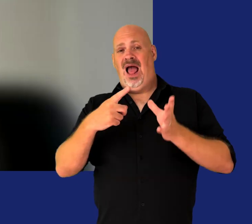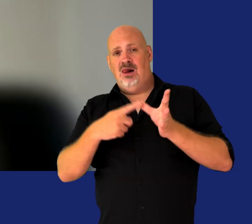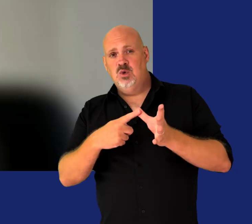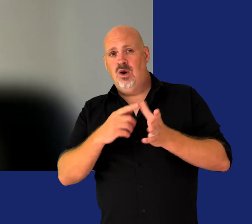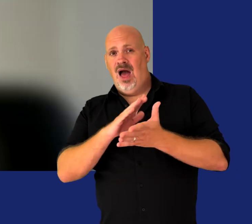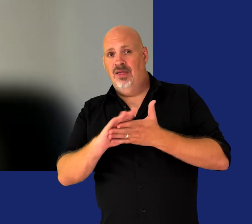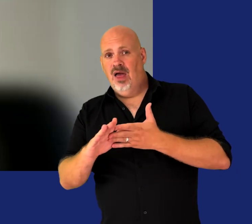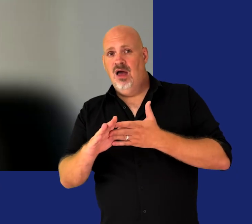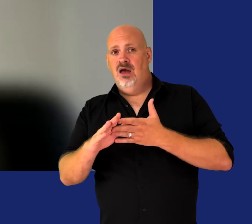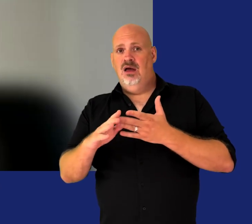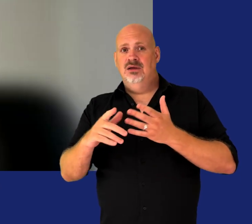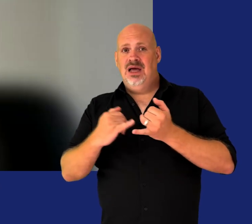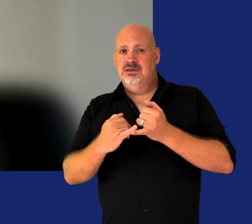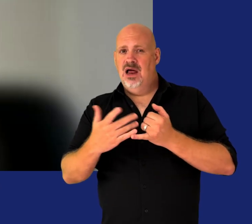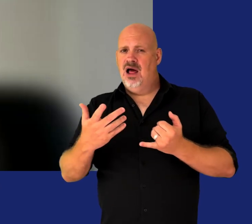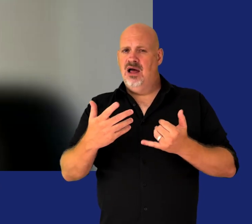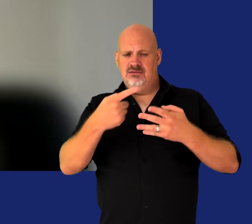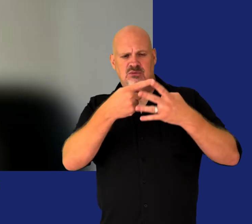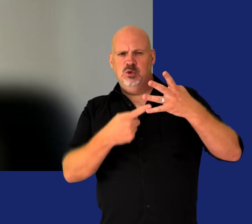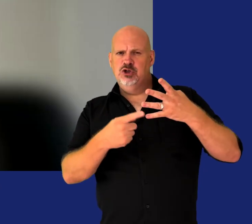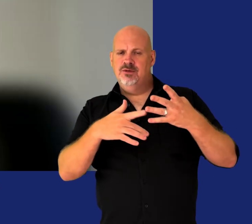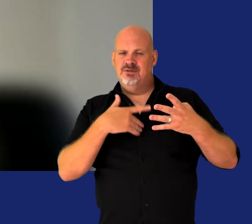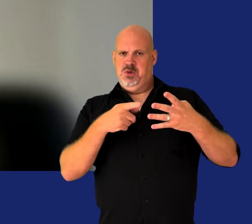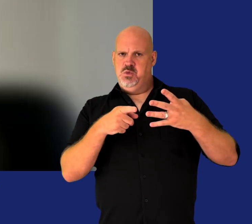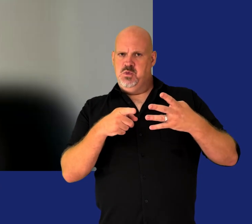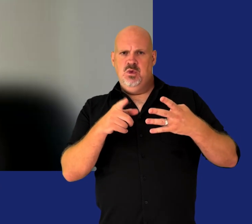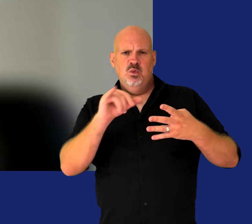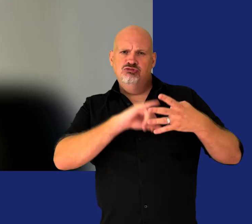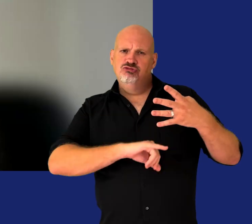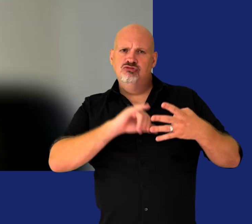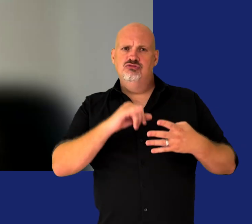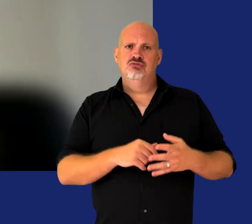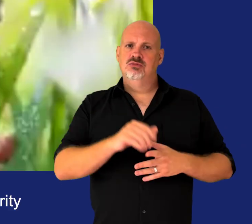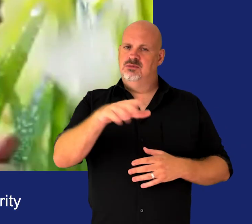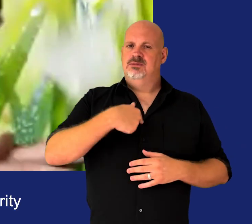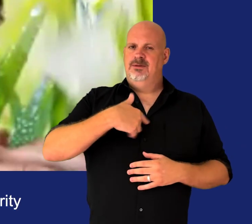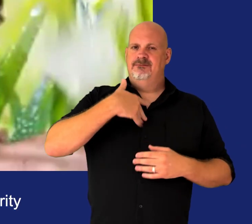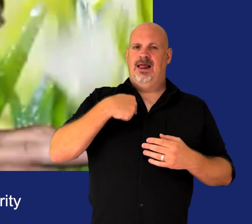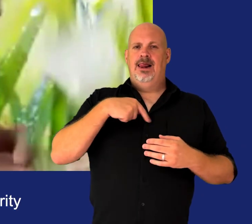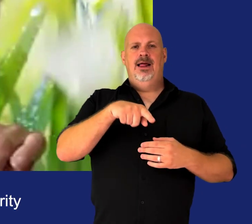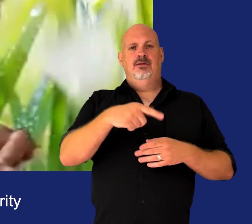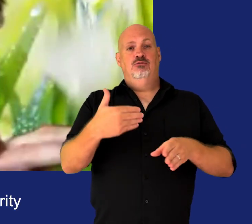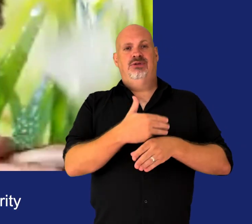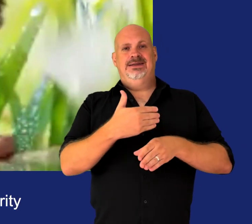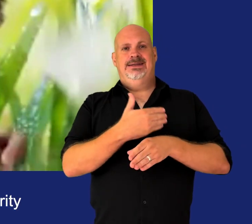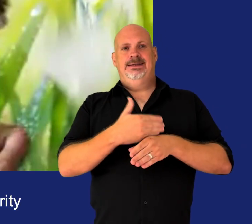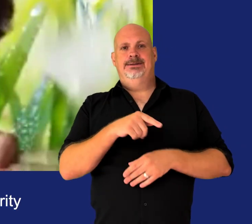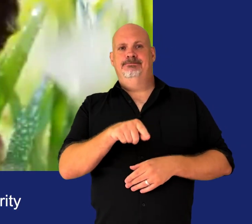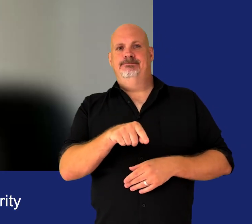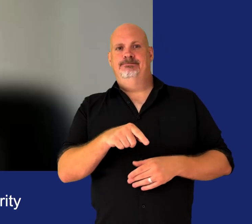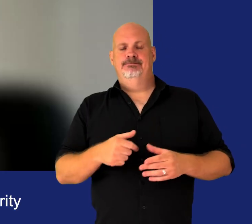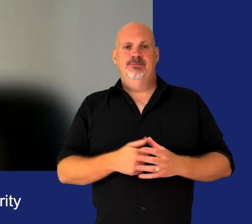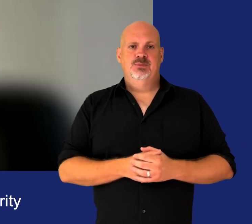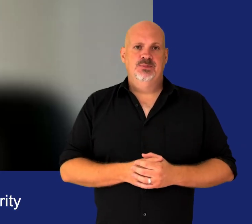Aldona, Heather and Santana, which of those recommendations really jumps out to you? I think for me, it's